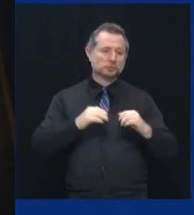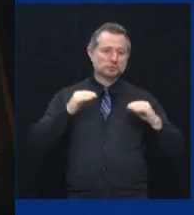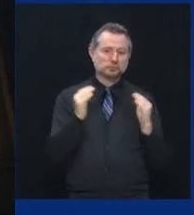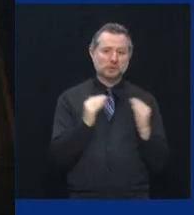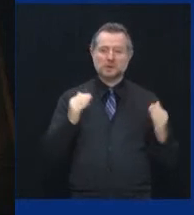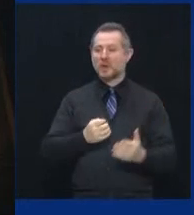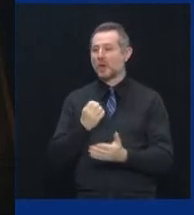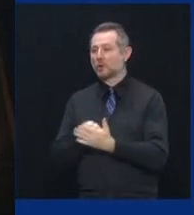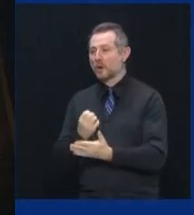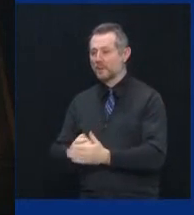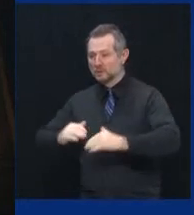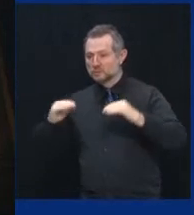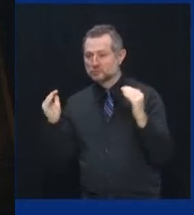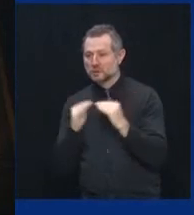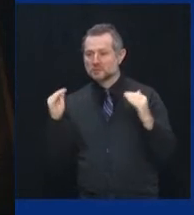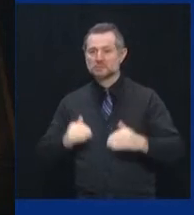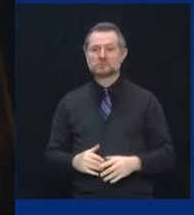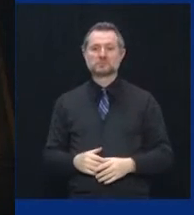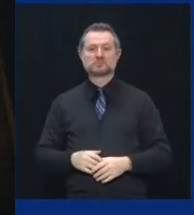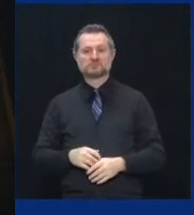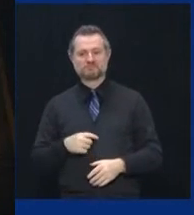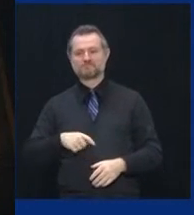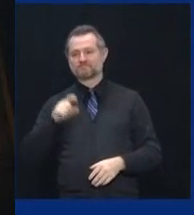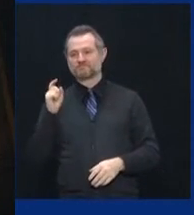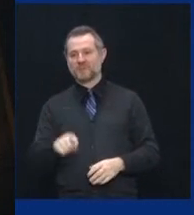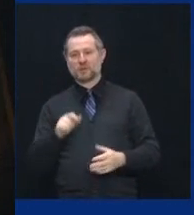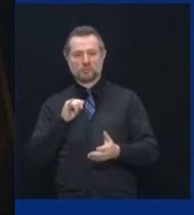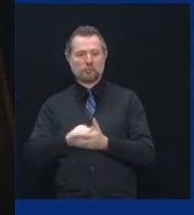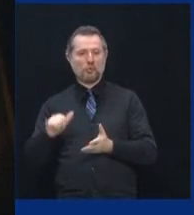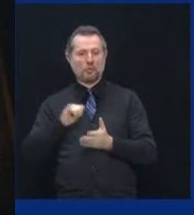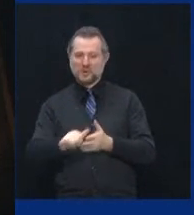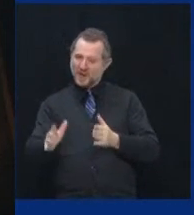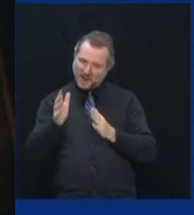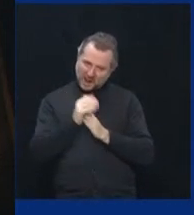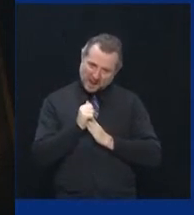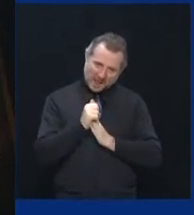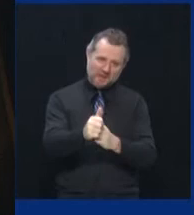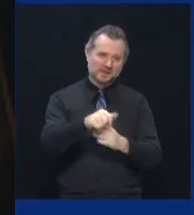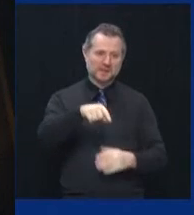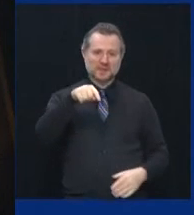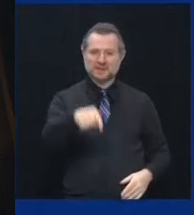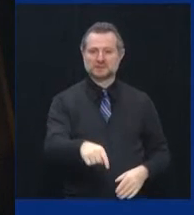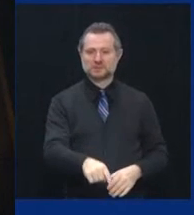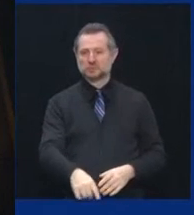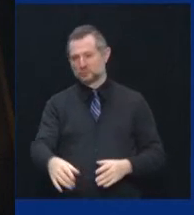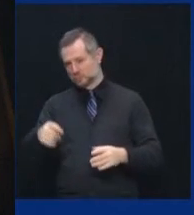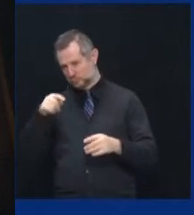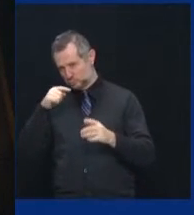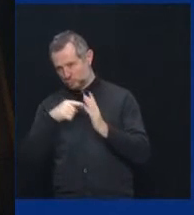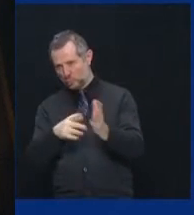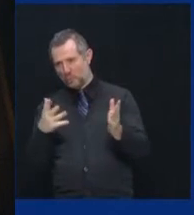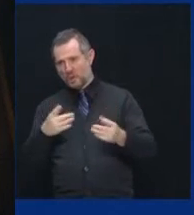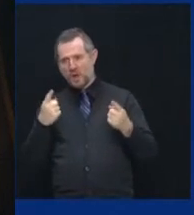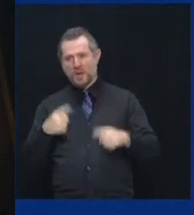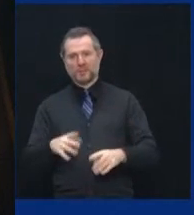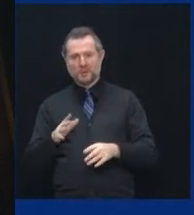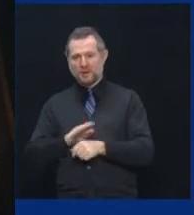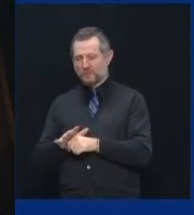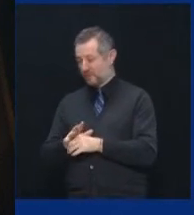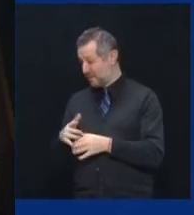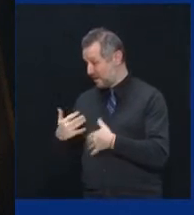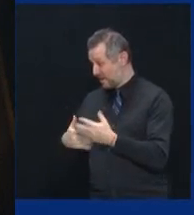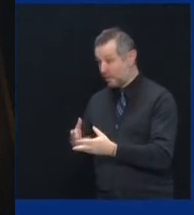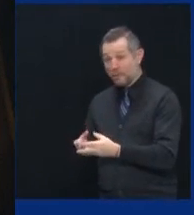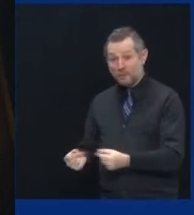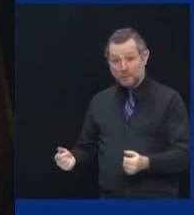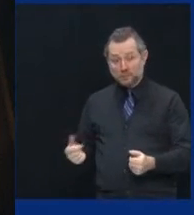justice, and that must be New York's banner to carry in America's post-COVID reconstruction.